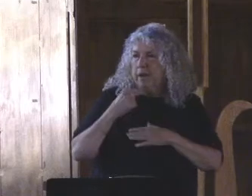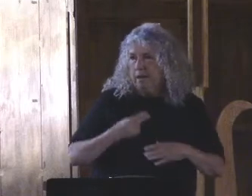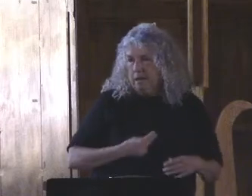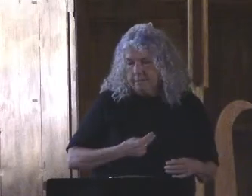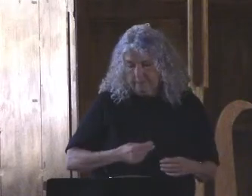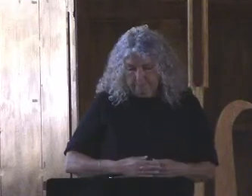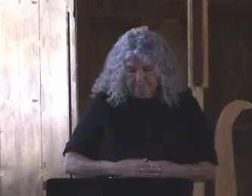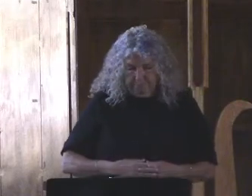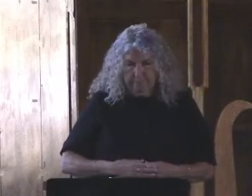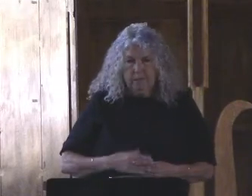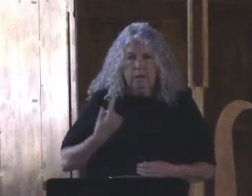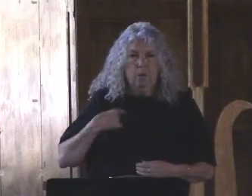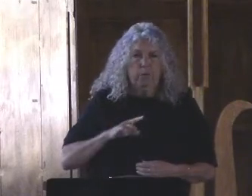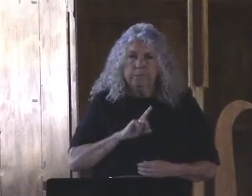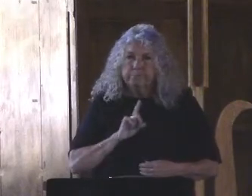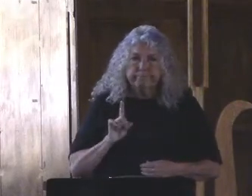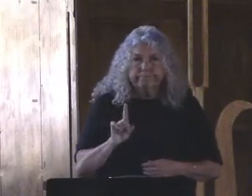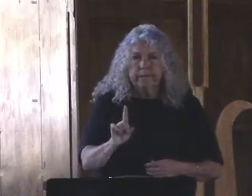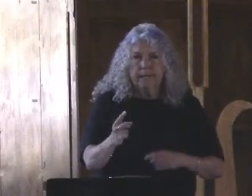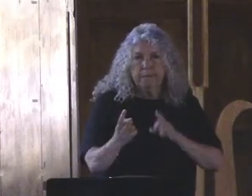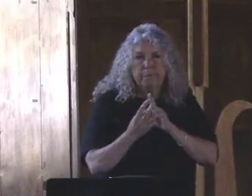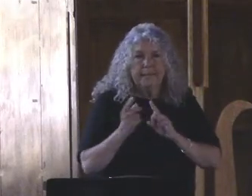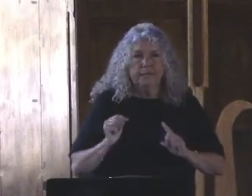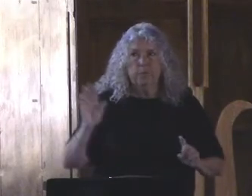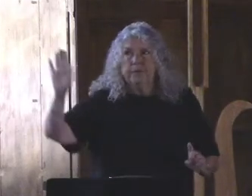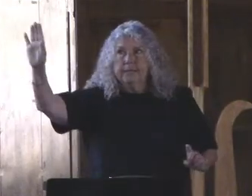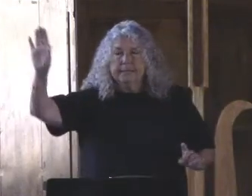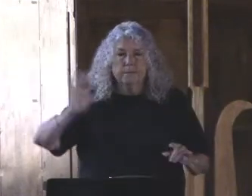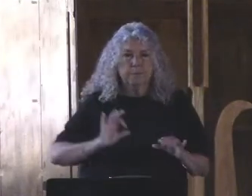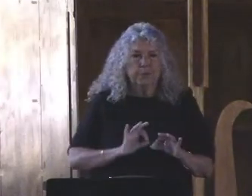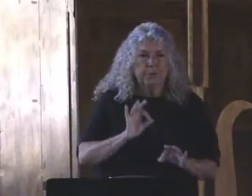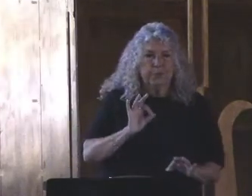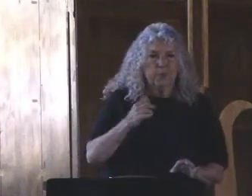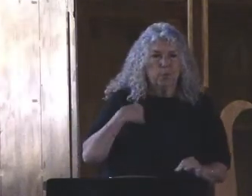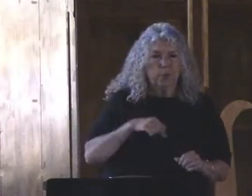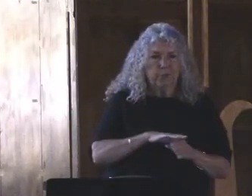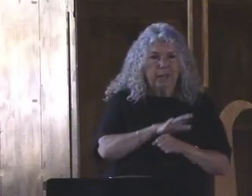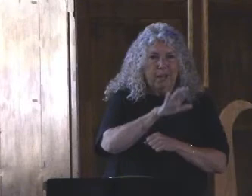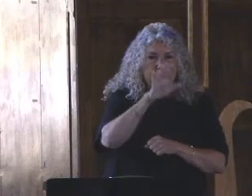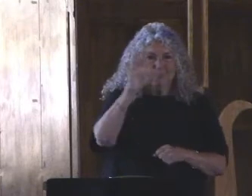life. We can walk right up to meet them. With his spirit, we're enough.